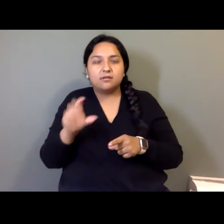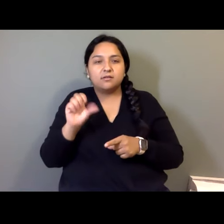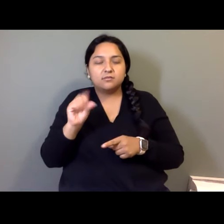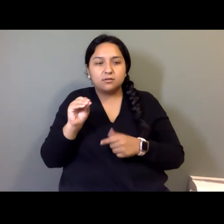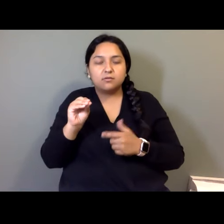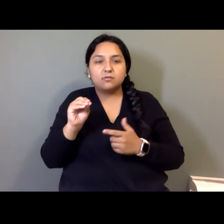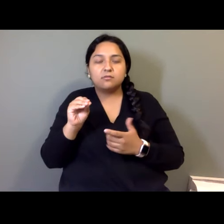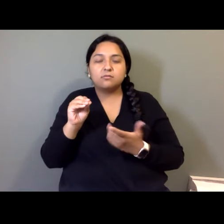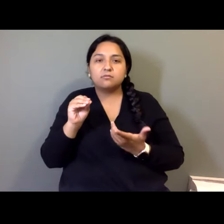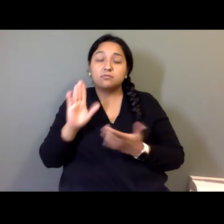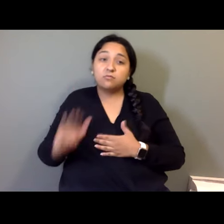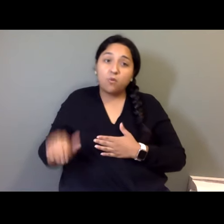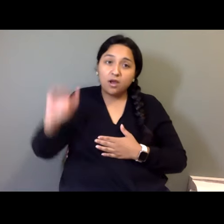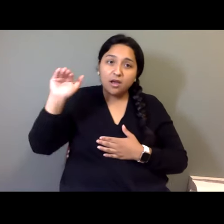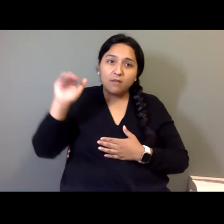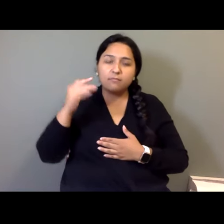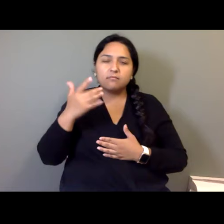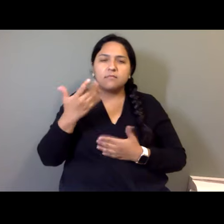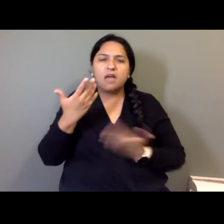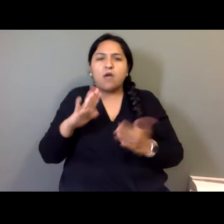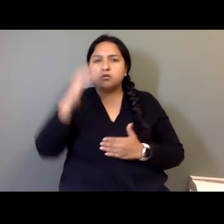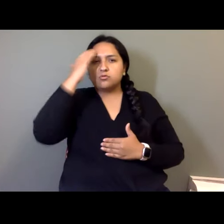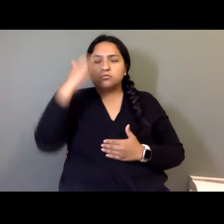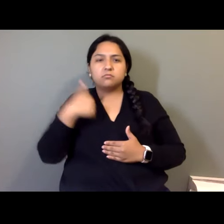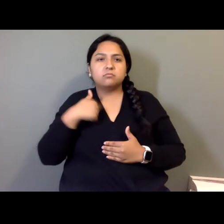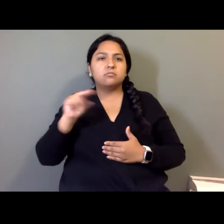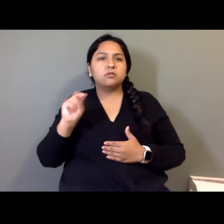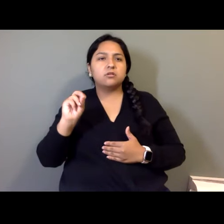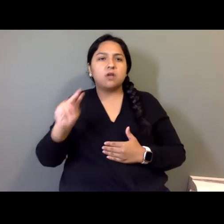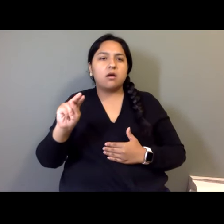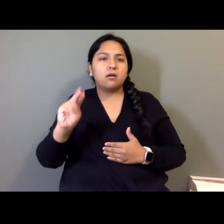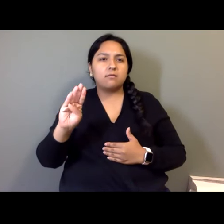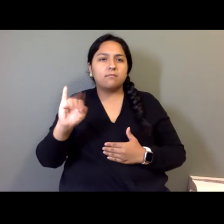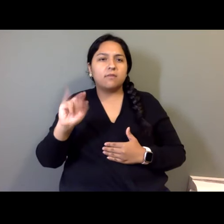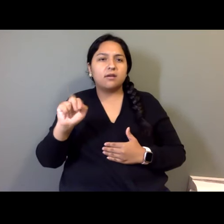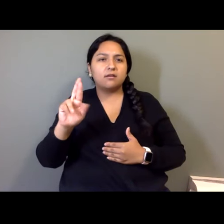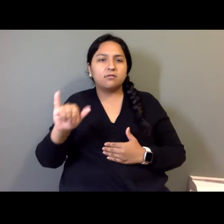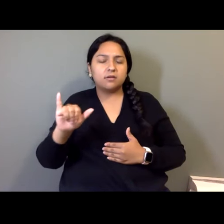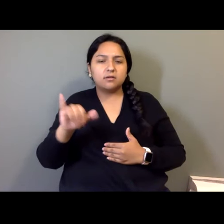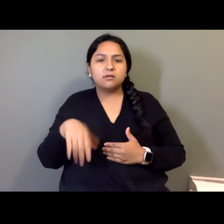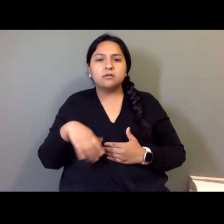growing up, as I said, I always knew I was non-binary, and I always felt really